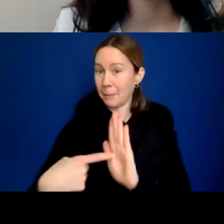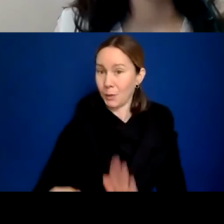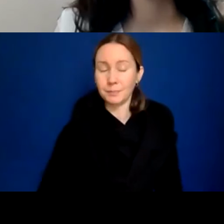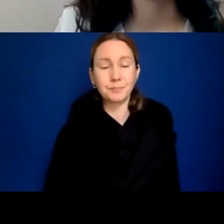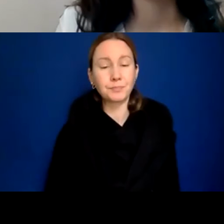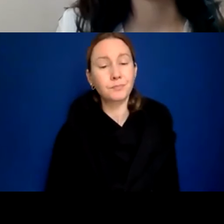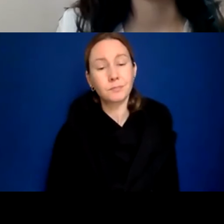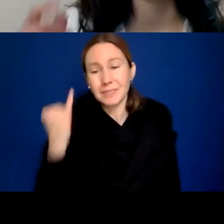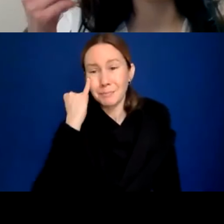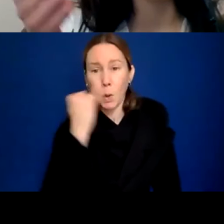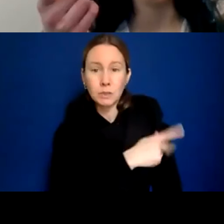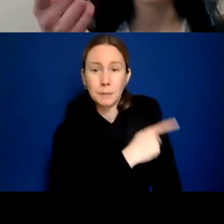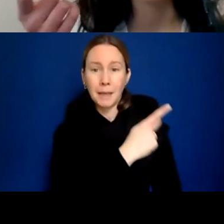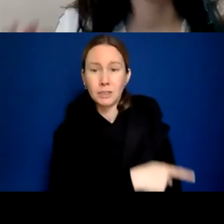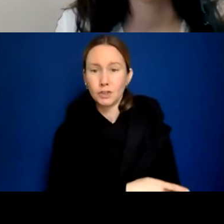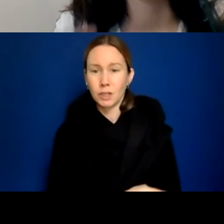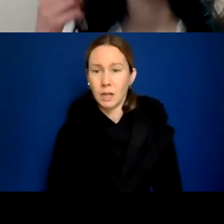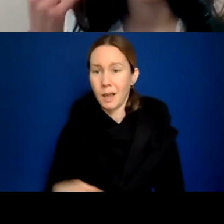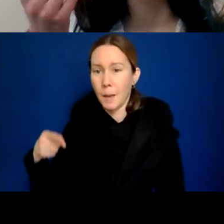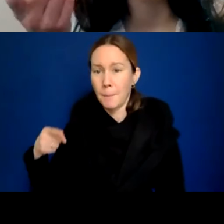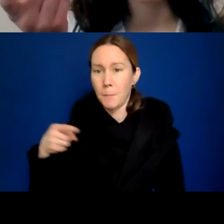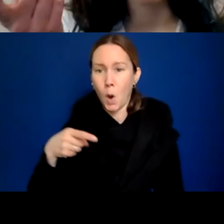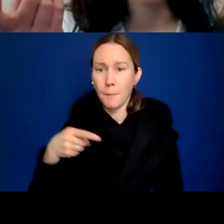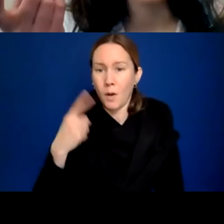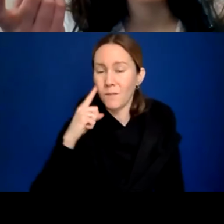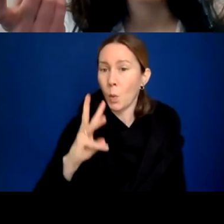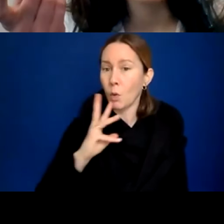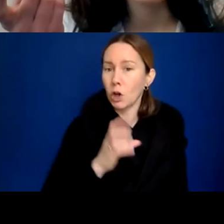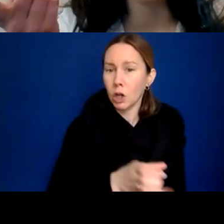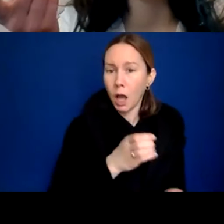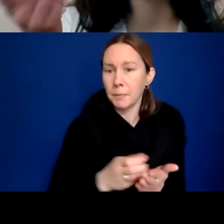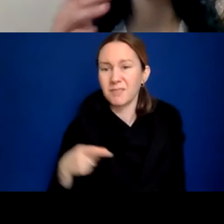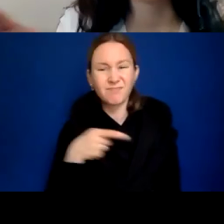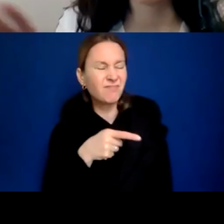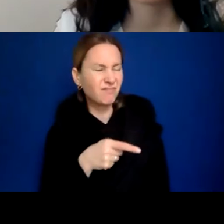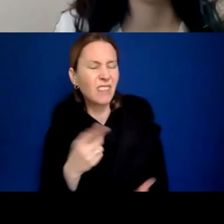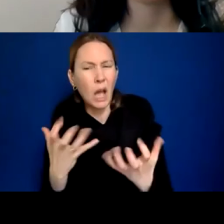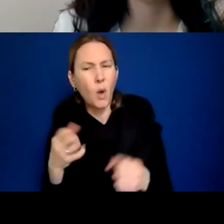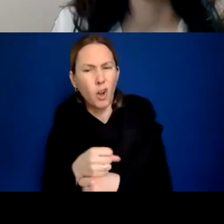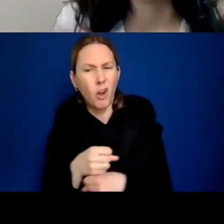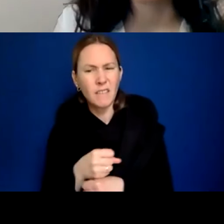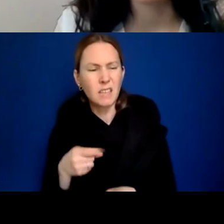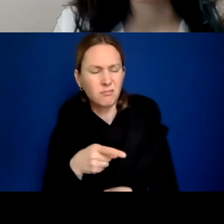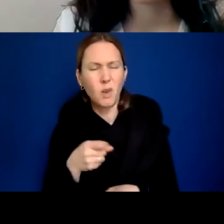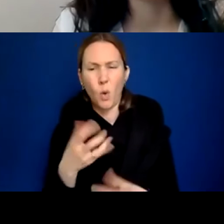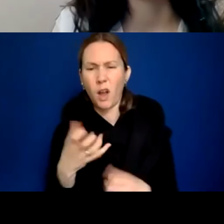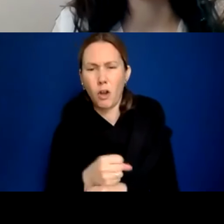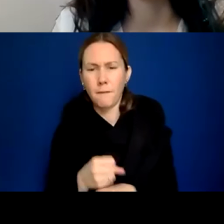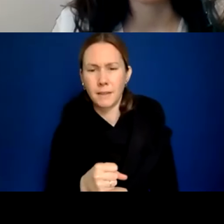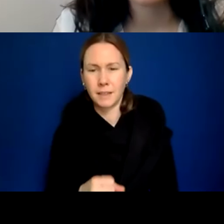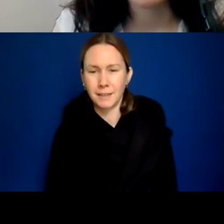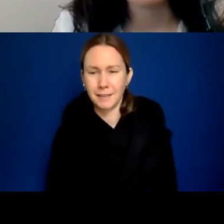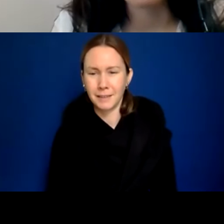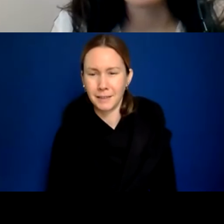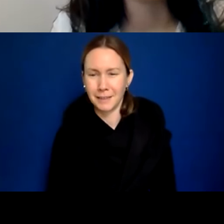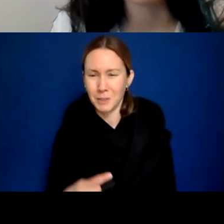a patient is pointing to their cup of water and says, "I want more coffee," I wouldn't recommend, you know, laughing at them or saying,